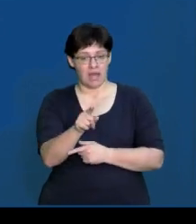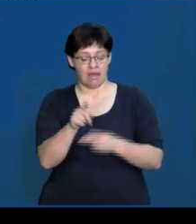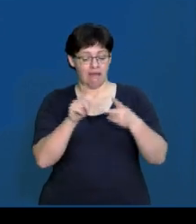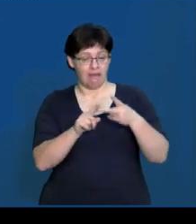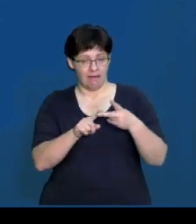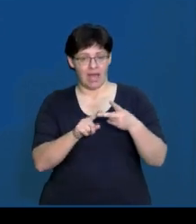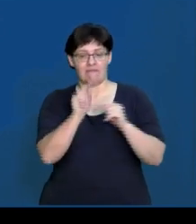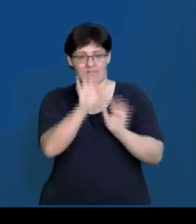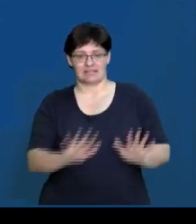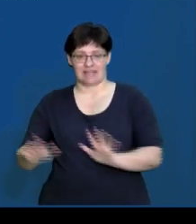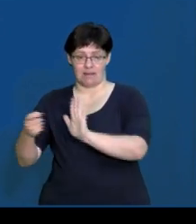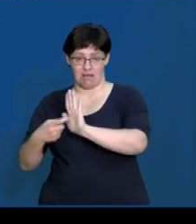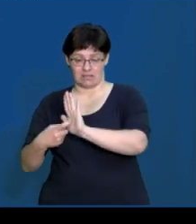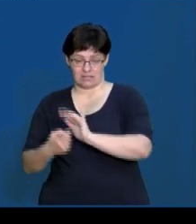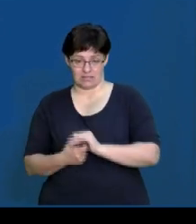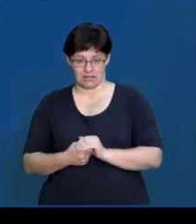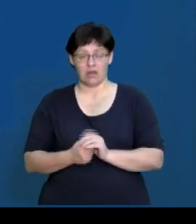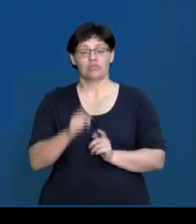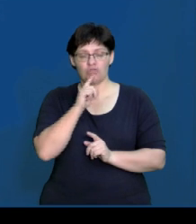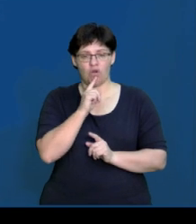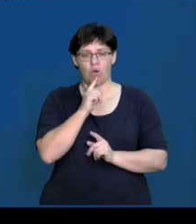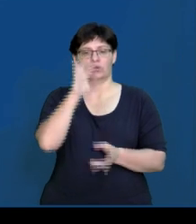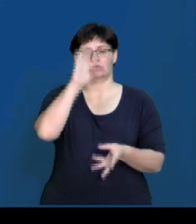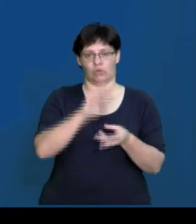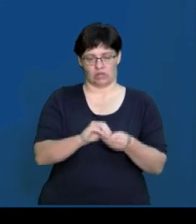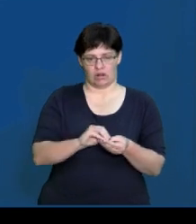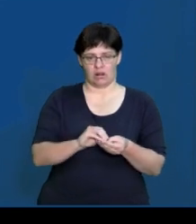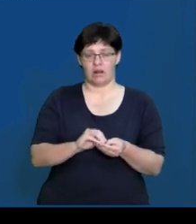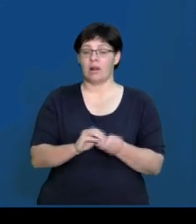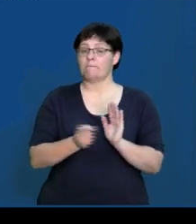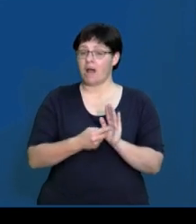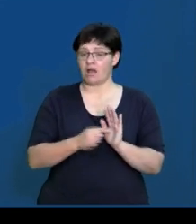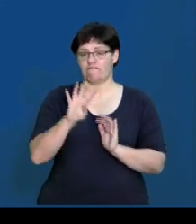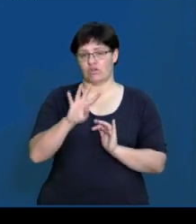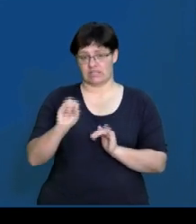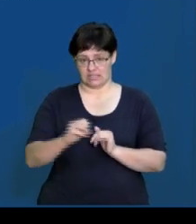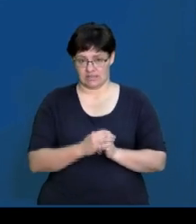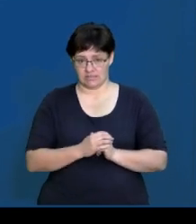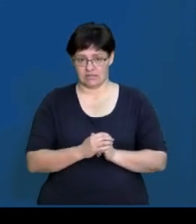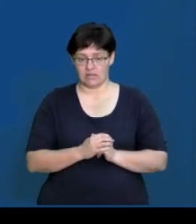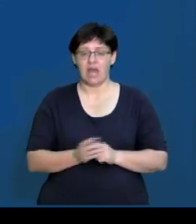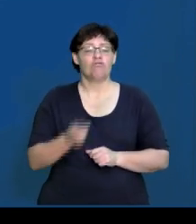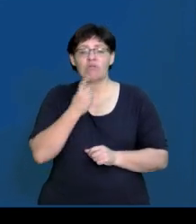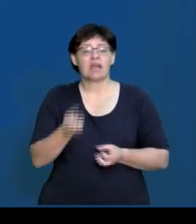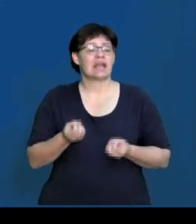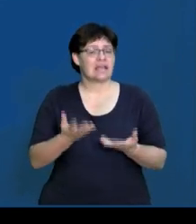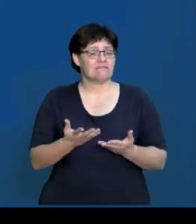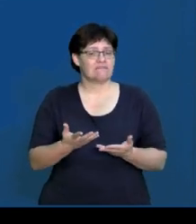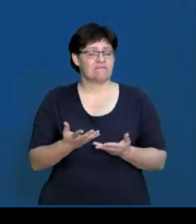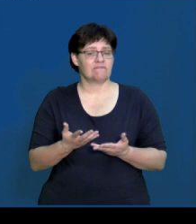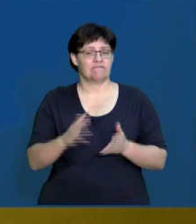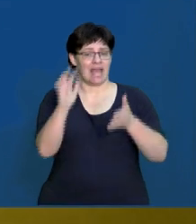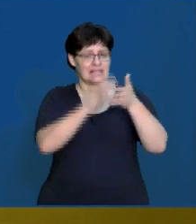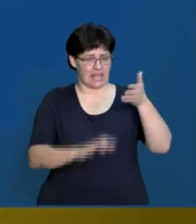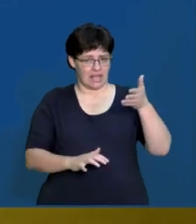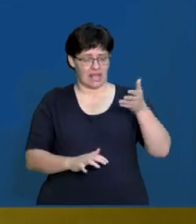Remember I said this carries 10 marks there to give you a total for the essay, 40 marks. Right, when you are given this essay,